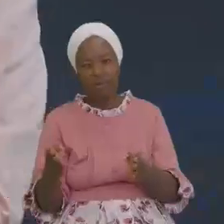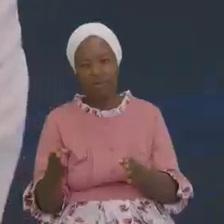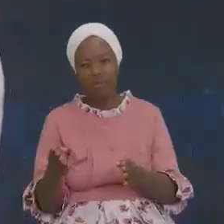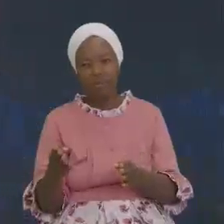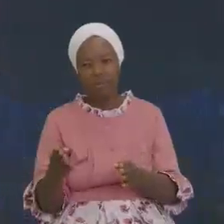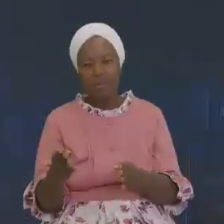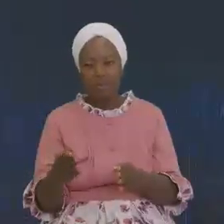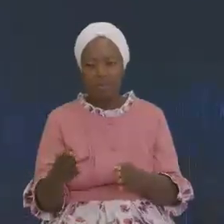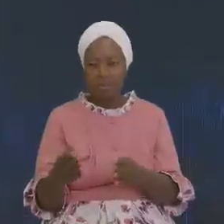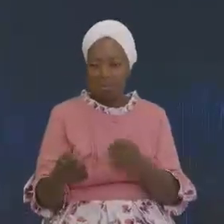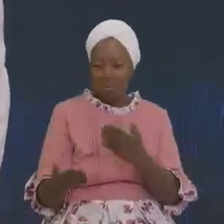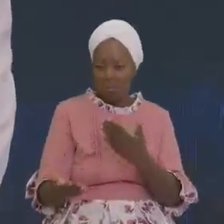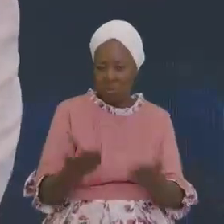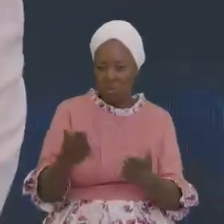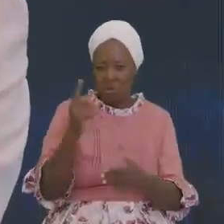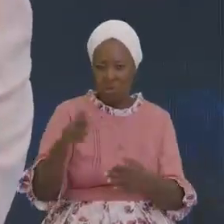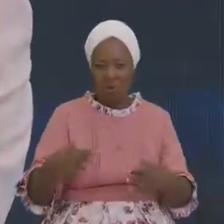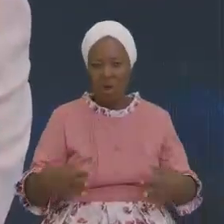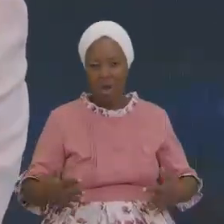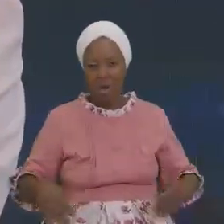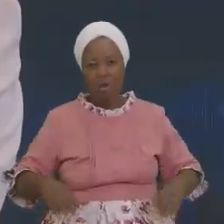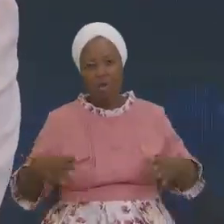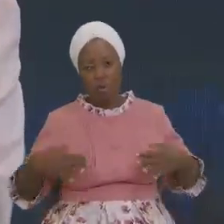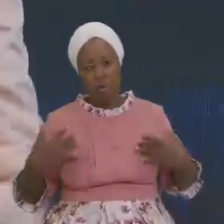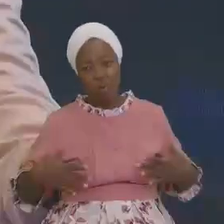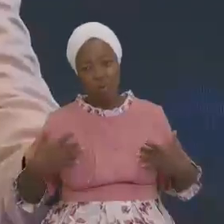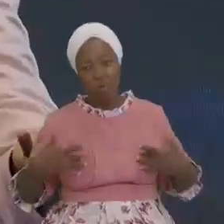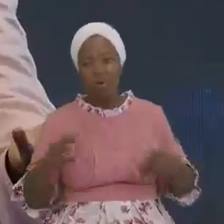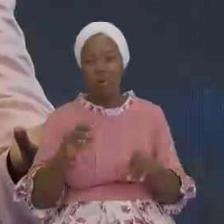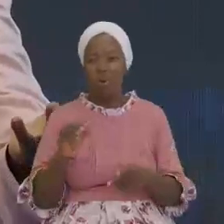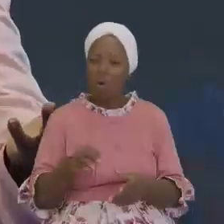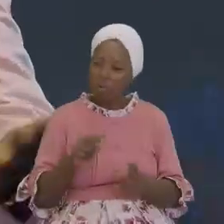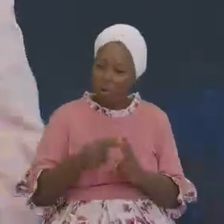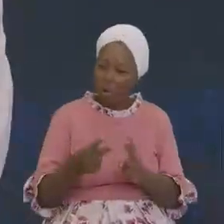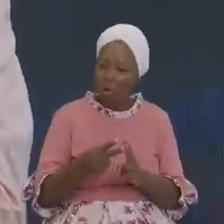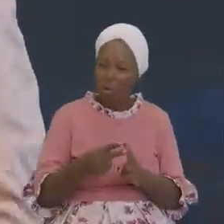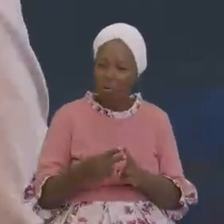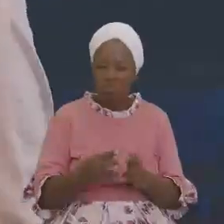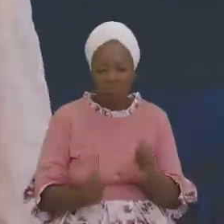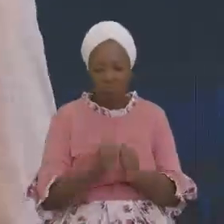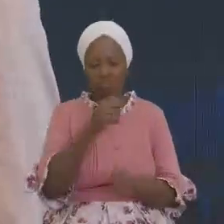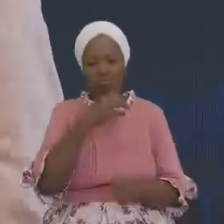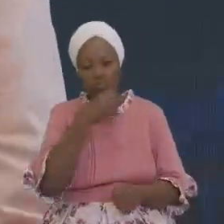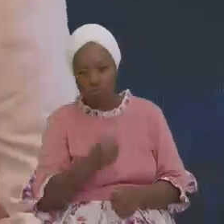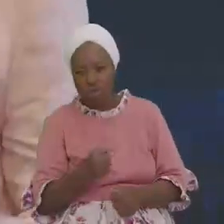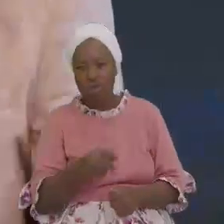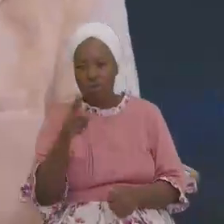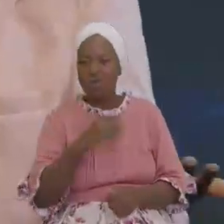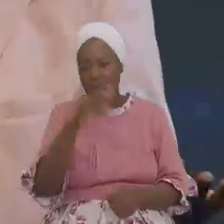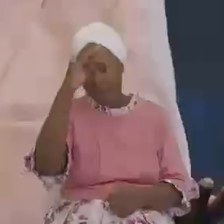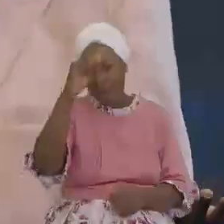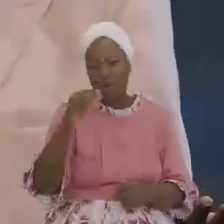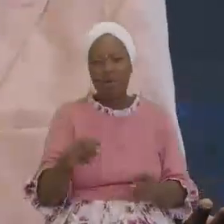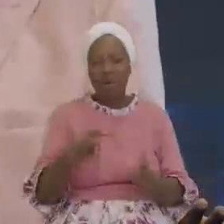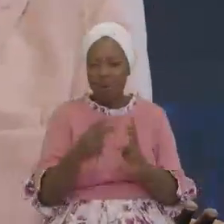whether you are young or you are older, you are a man or you are a woman, very